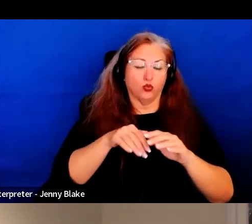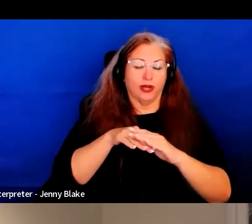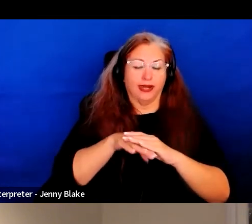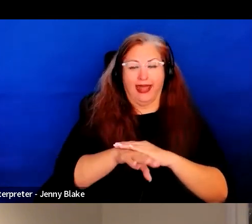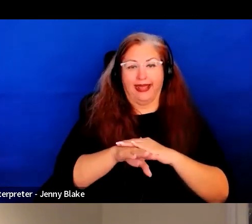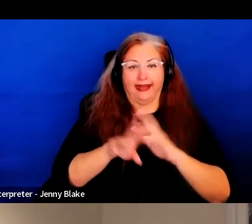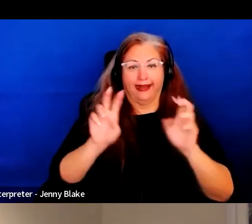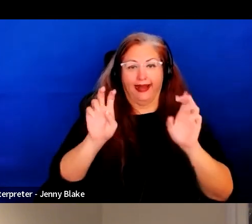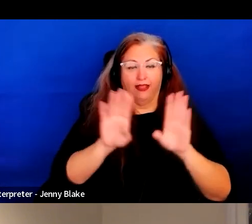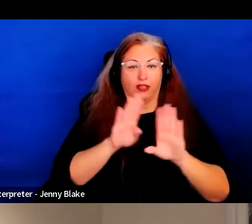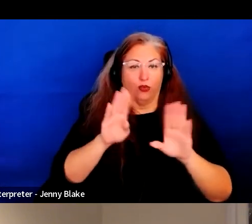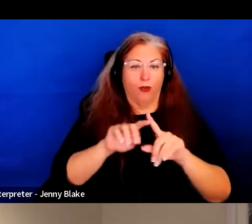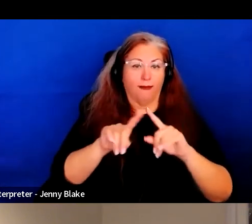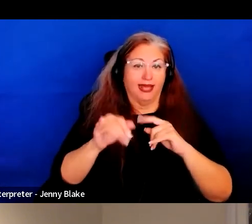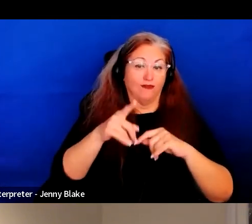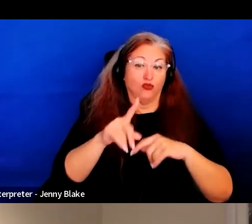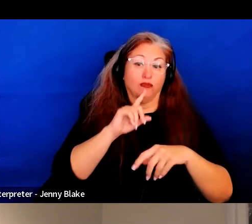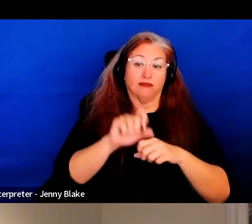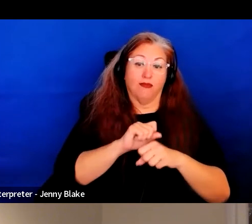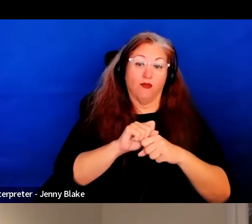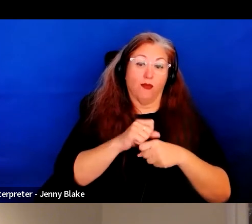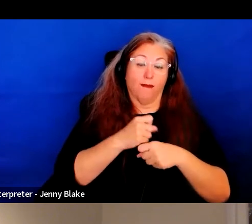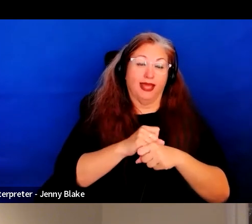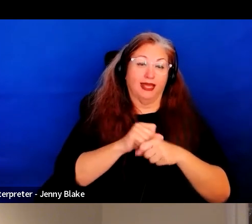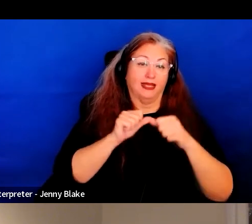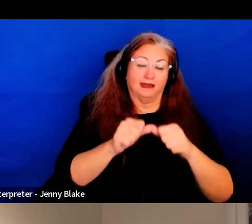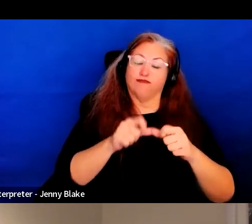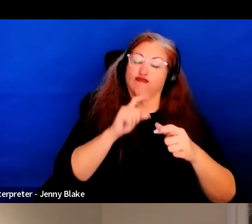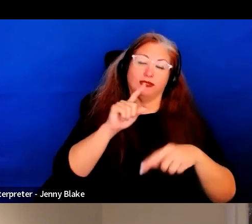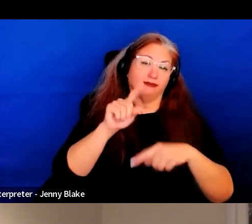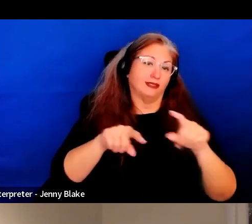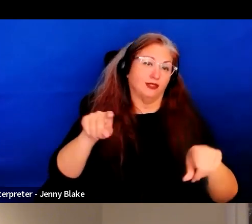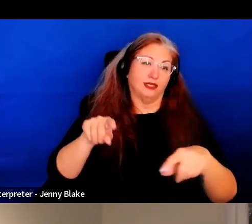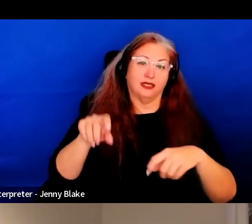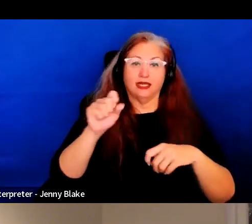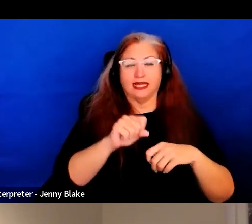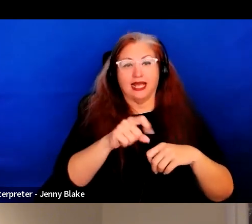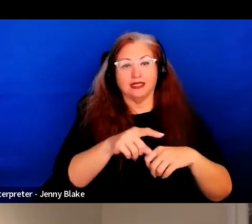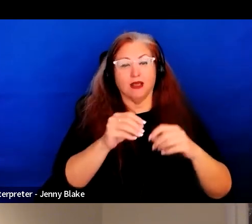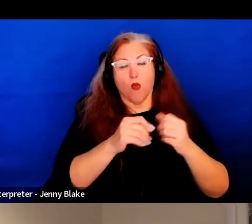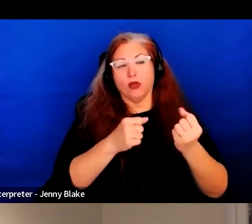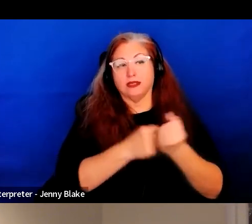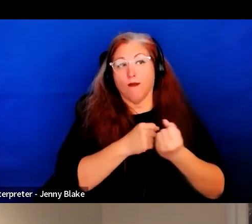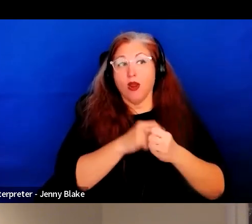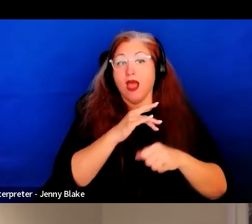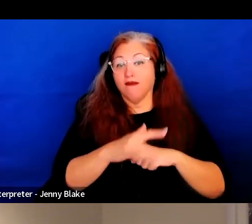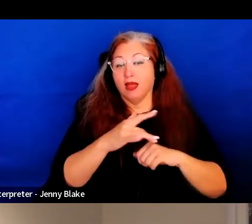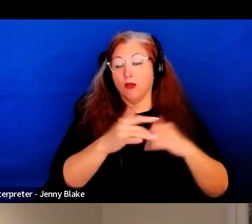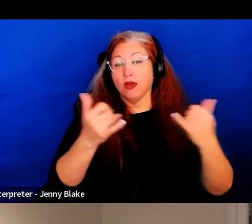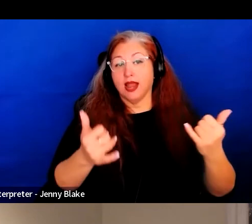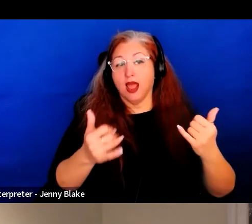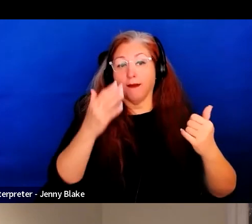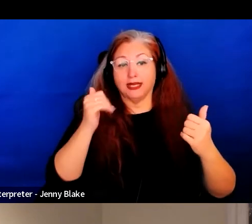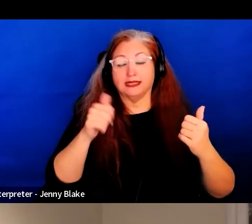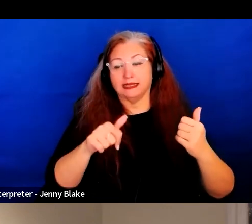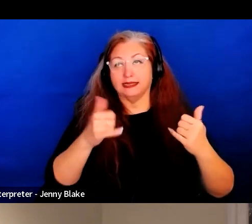the door, but whether or not you ever get to make long, because it's a completely different process. Yeah, and I think there's more support for that now because it